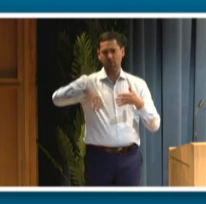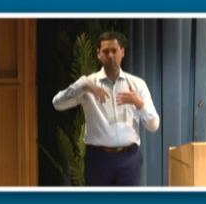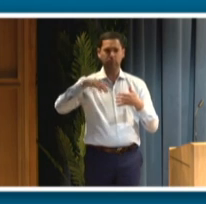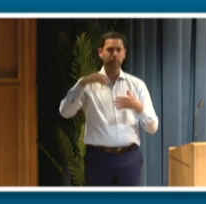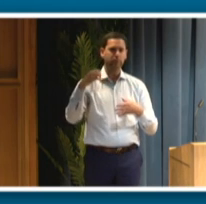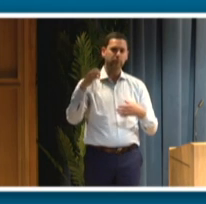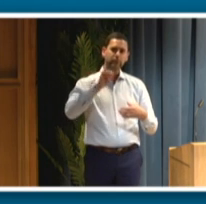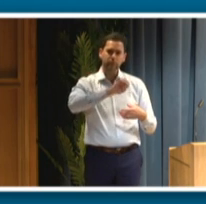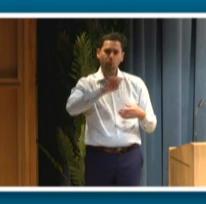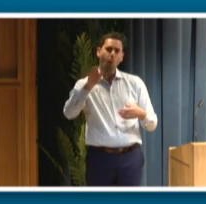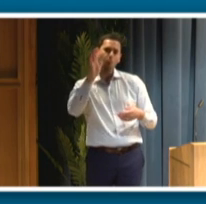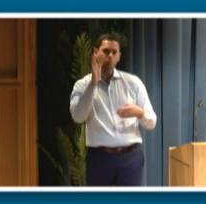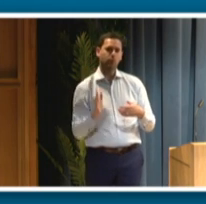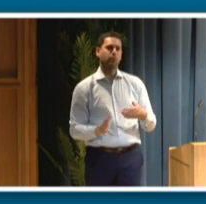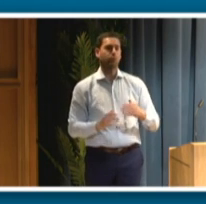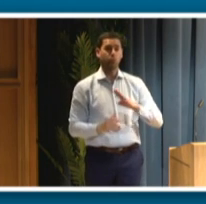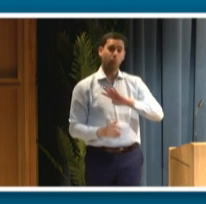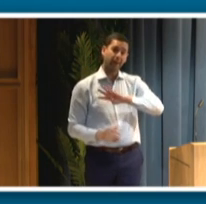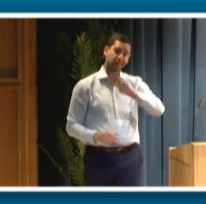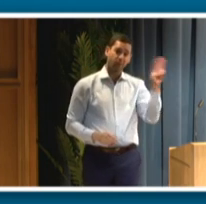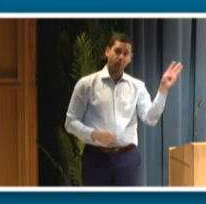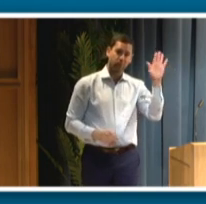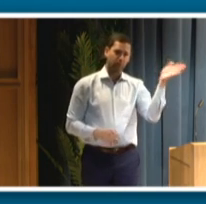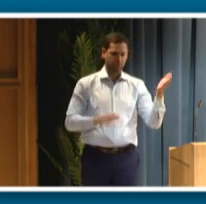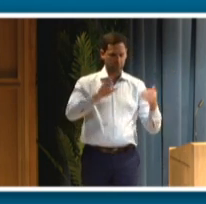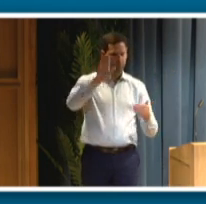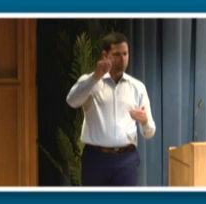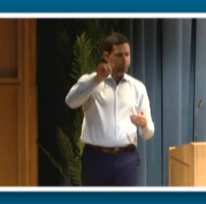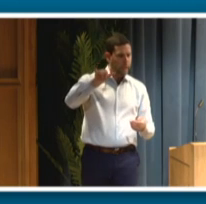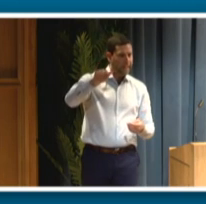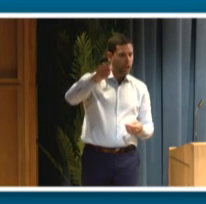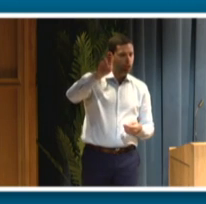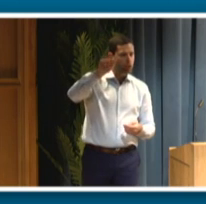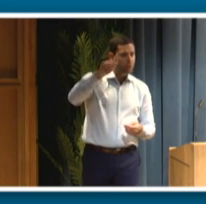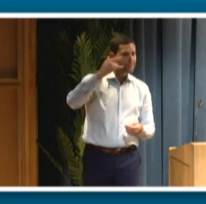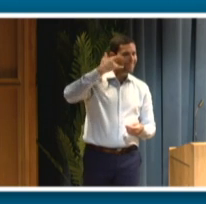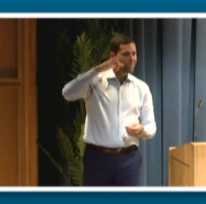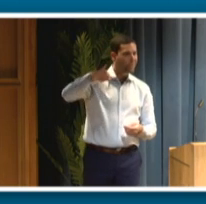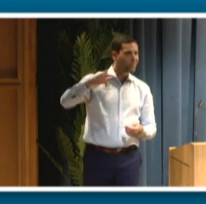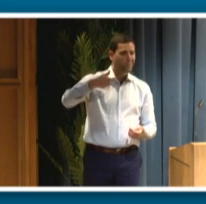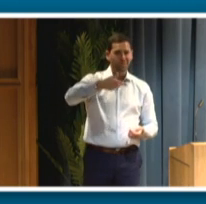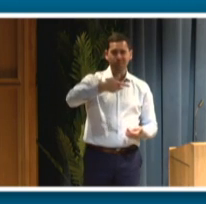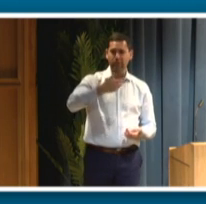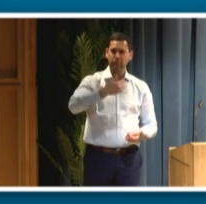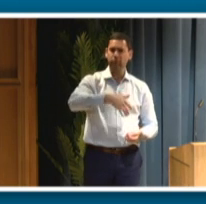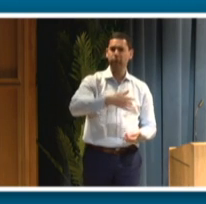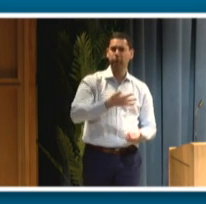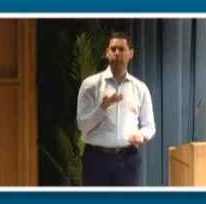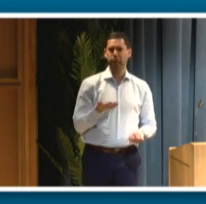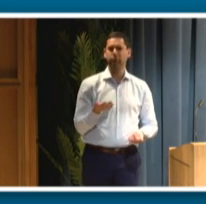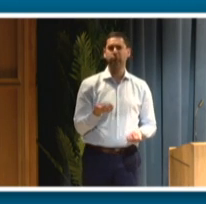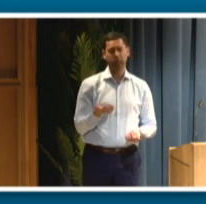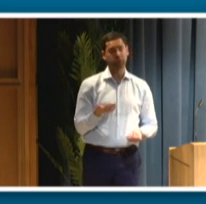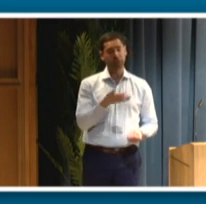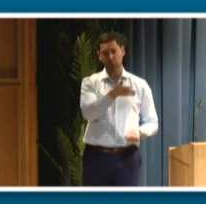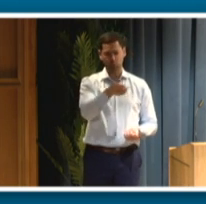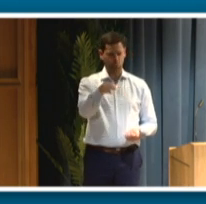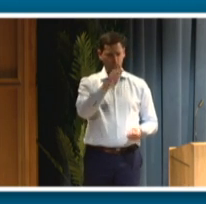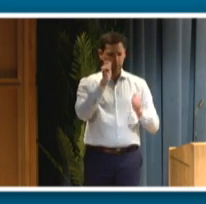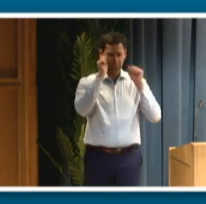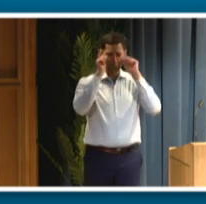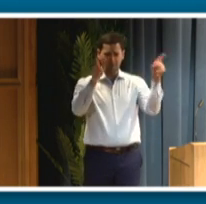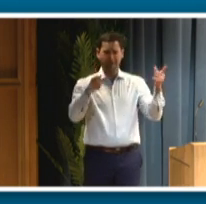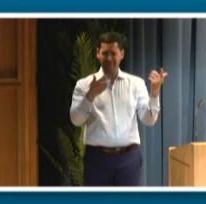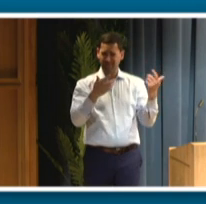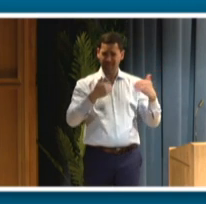course, and all over the West Coast. I mean, the Bay Area alone has, you'd be surprised, the youth